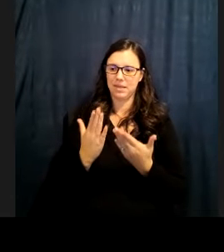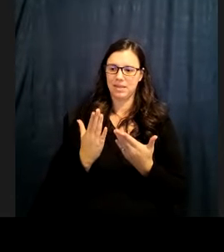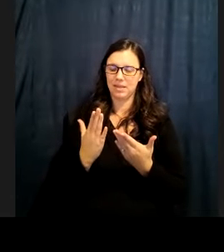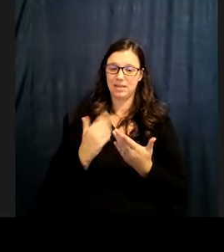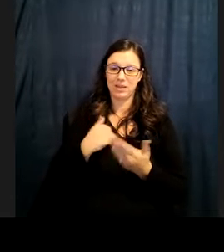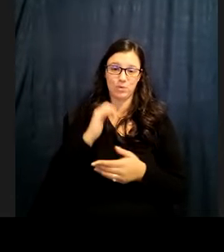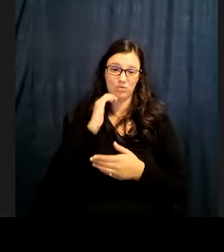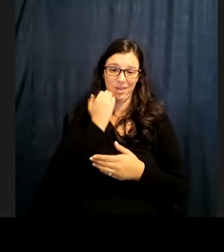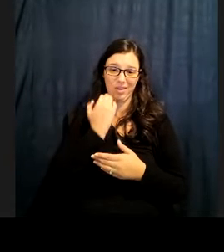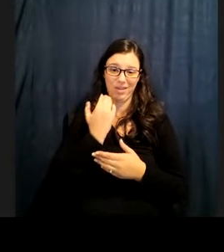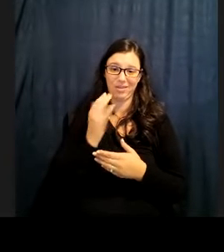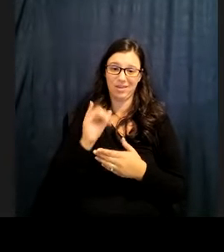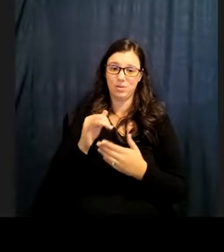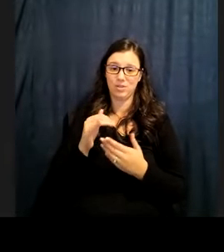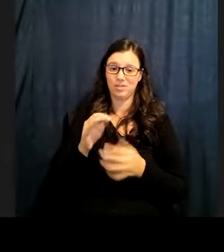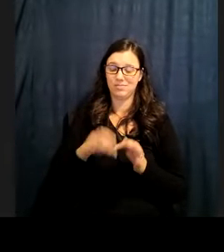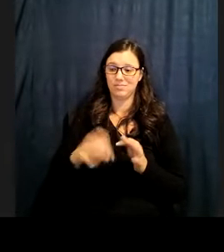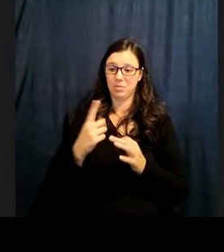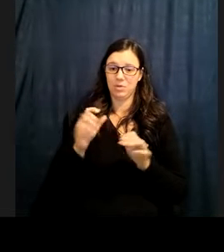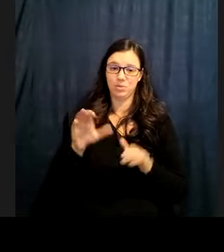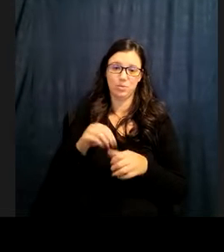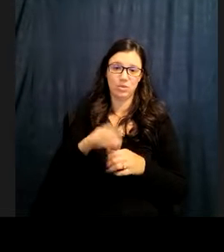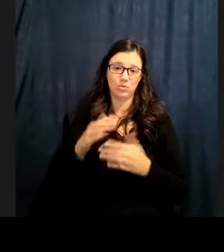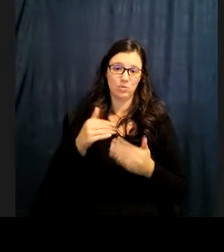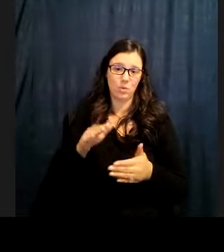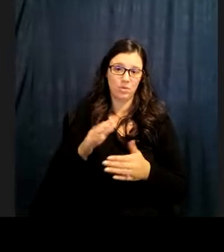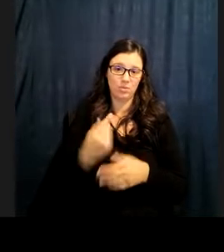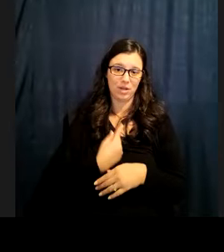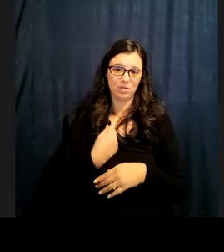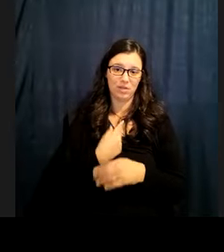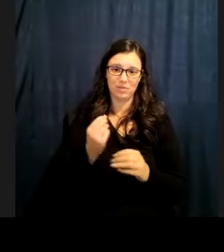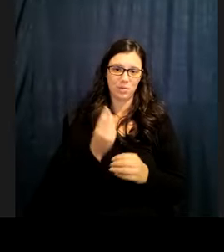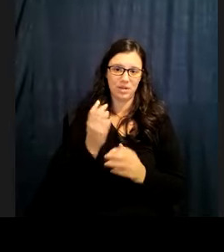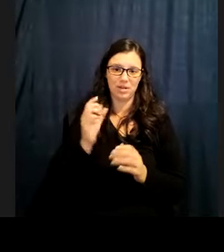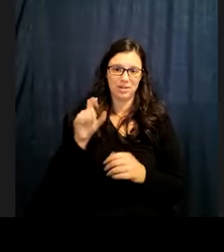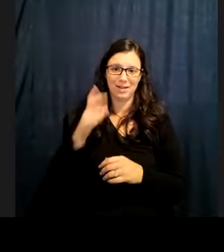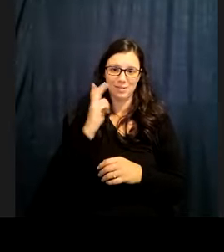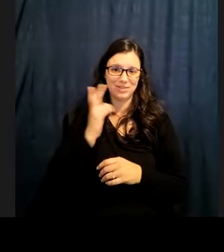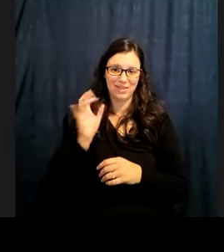and it was just something you could do in your room by yourself and nobody had to see it.